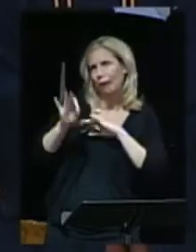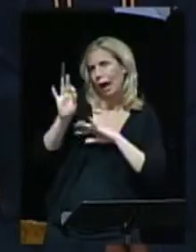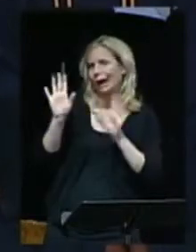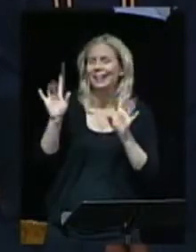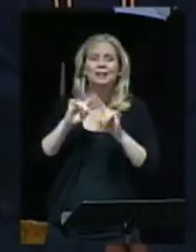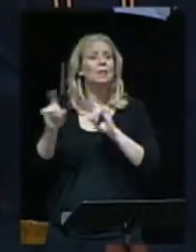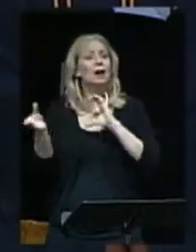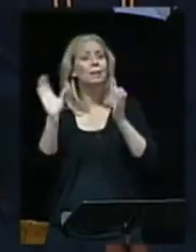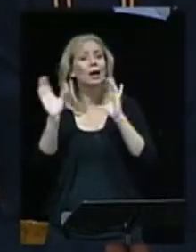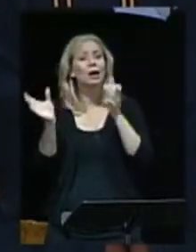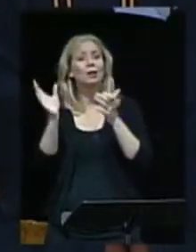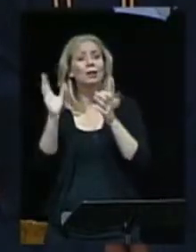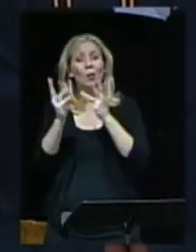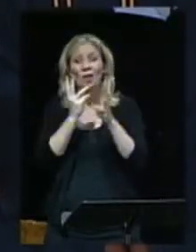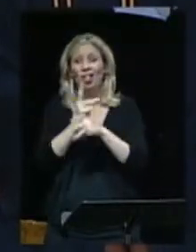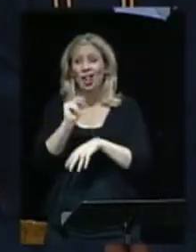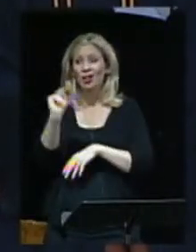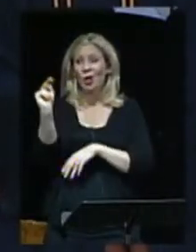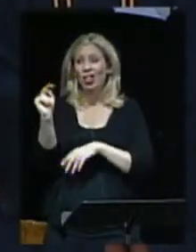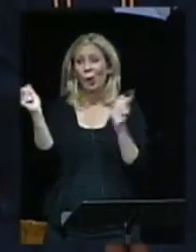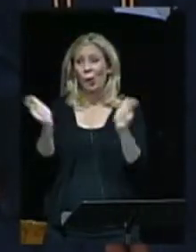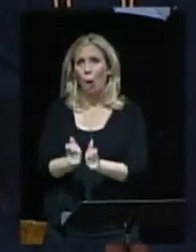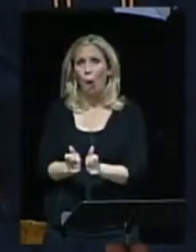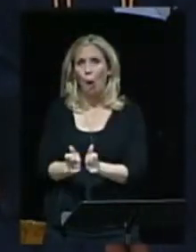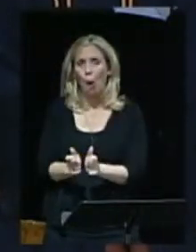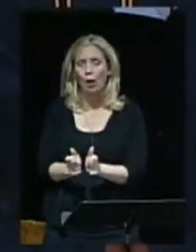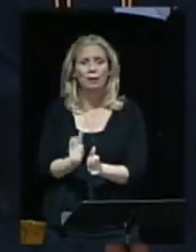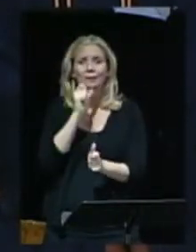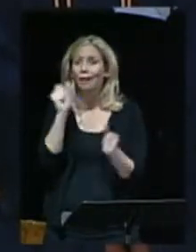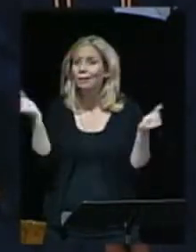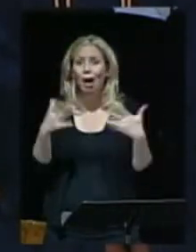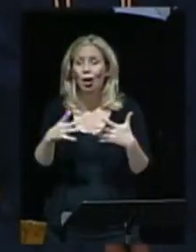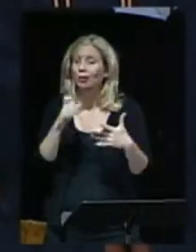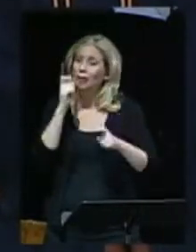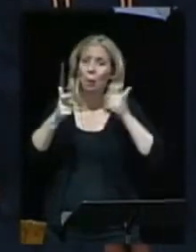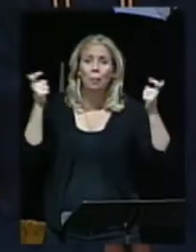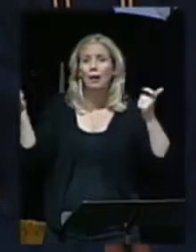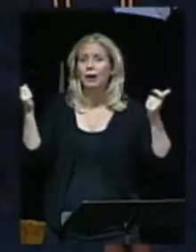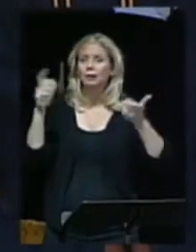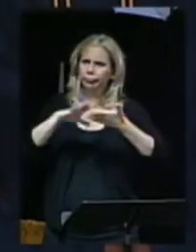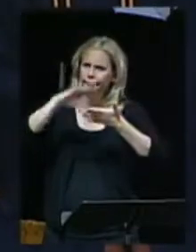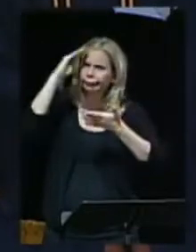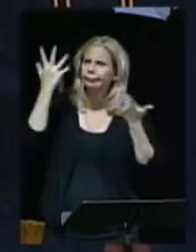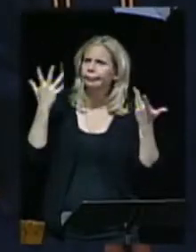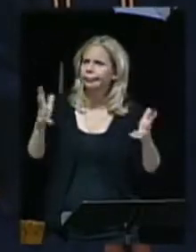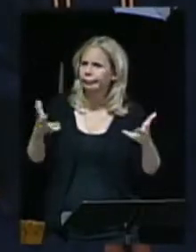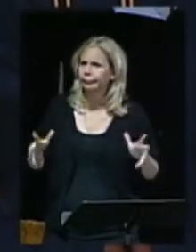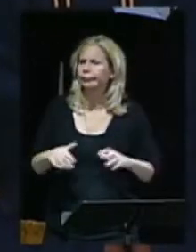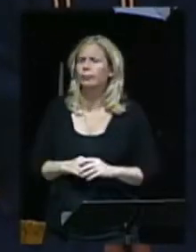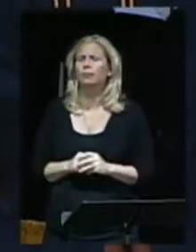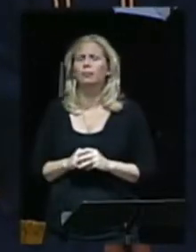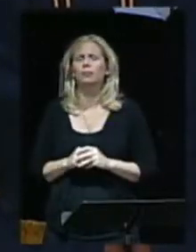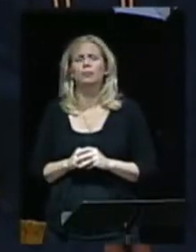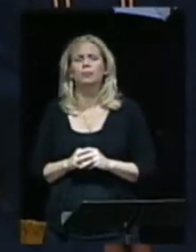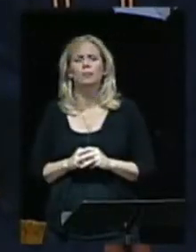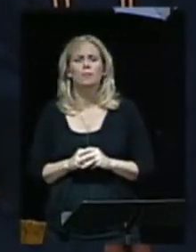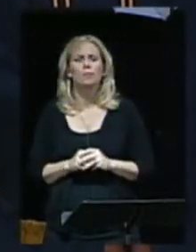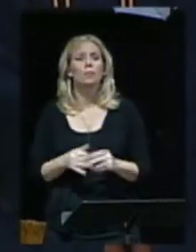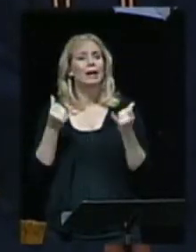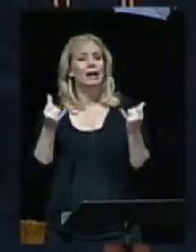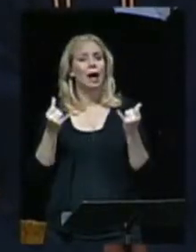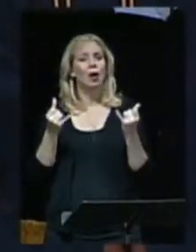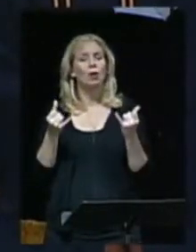world, North's not that big. It's not that scary. We did learn our way. Now, I want us to look